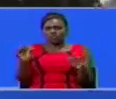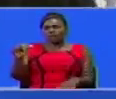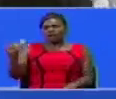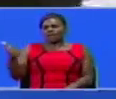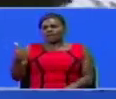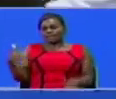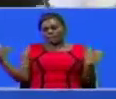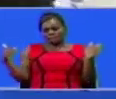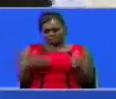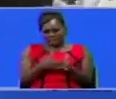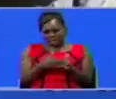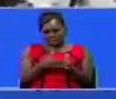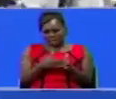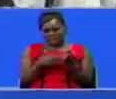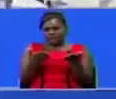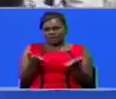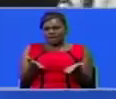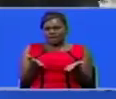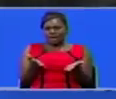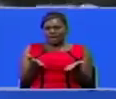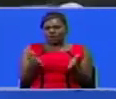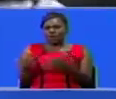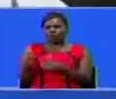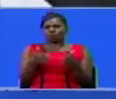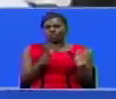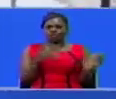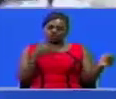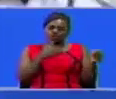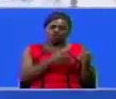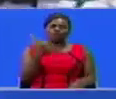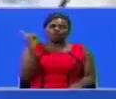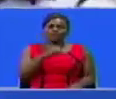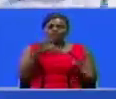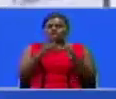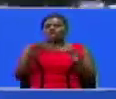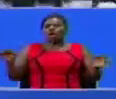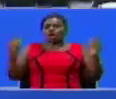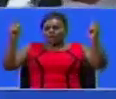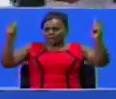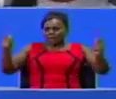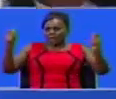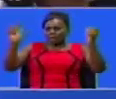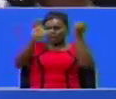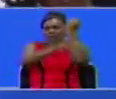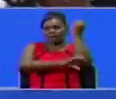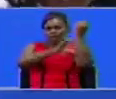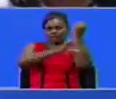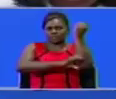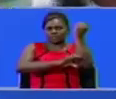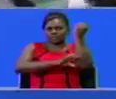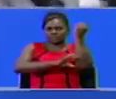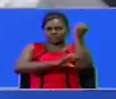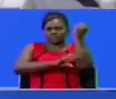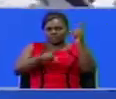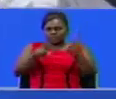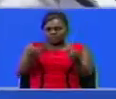another deadlock, parties may slowly be exhausting the options in the longest strike by doctors in the country, as the pain and suffering